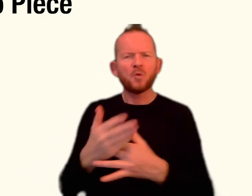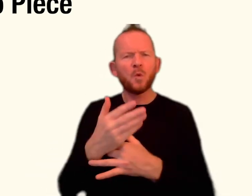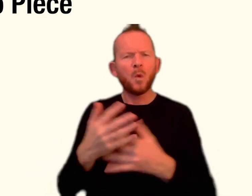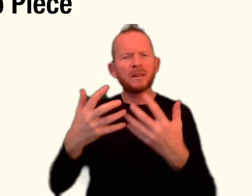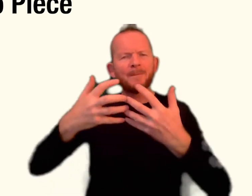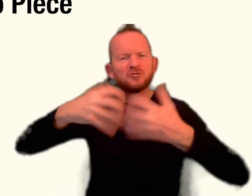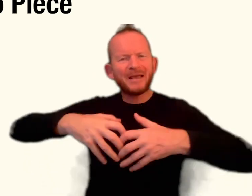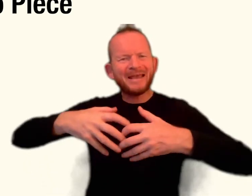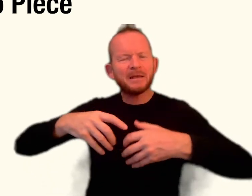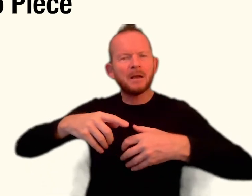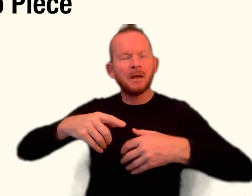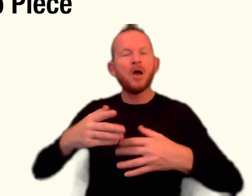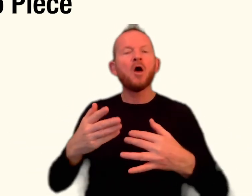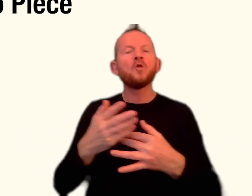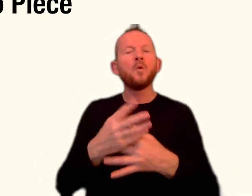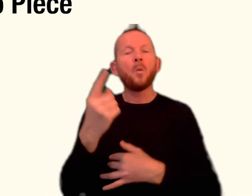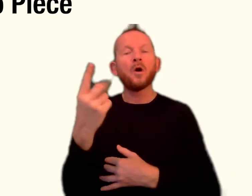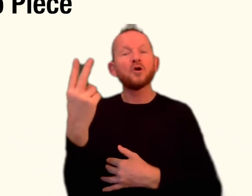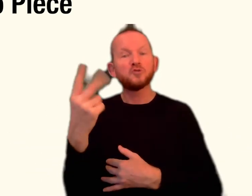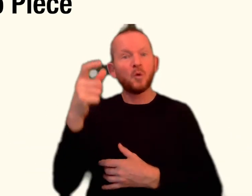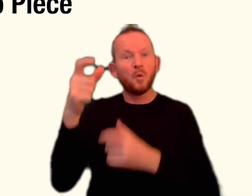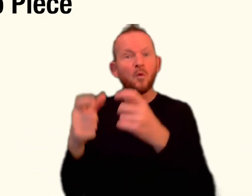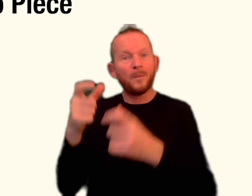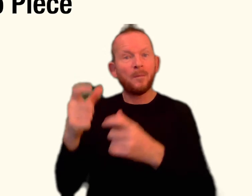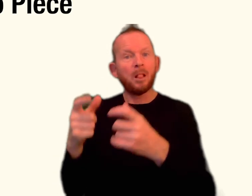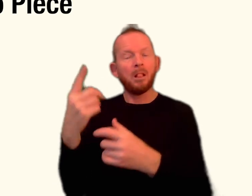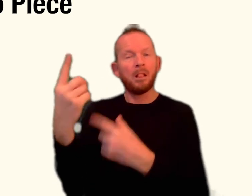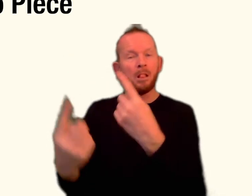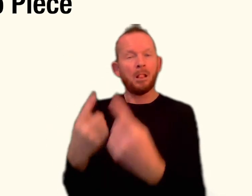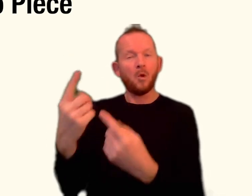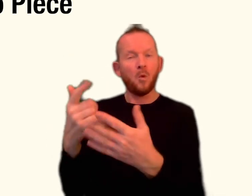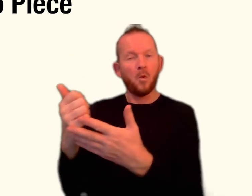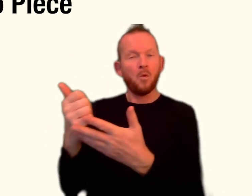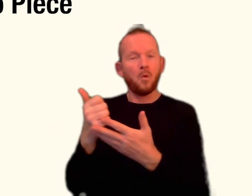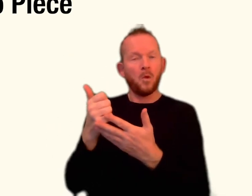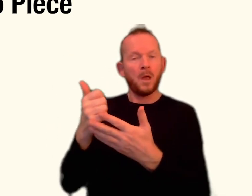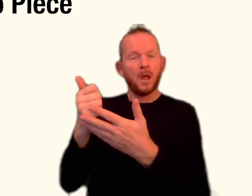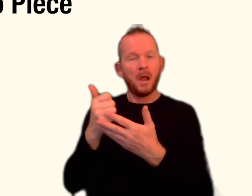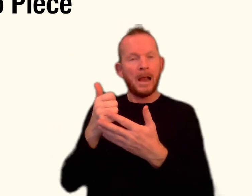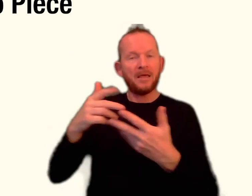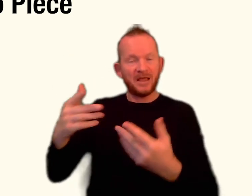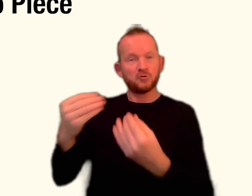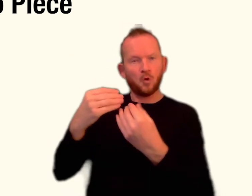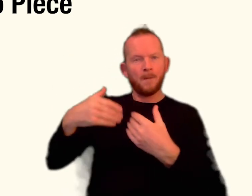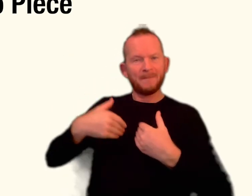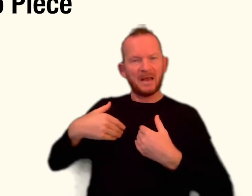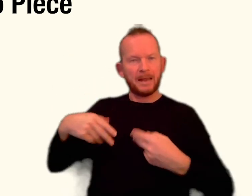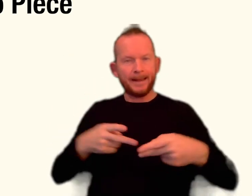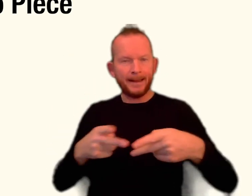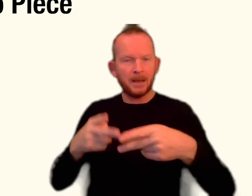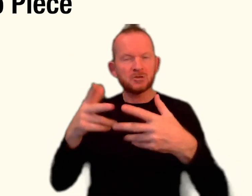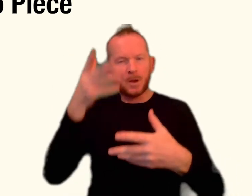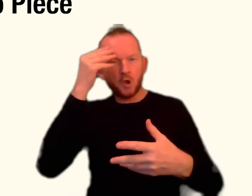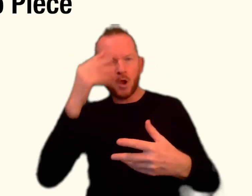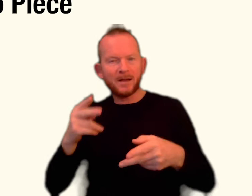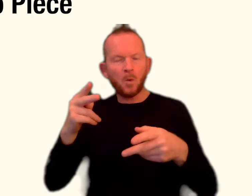the machine, but due to one or two individuals who tailored the way they taught me so I would learn in a